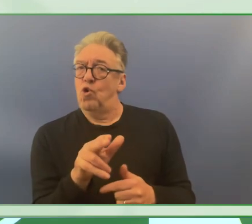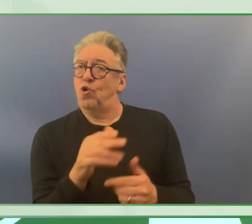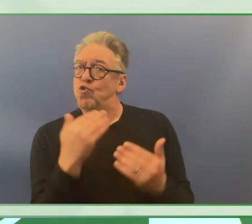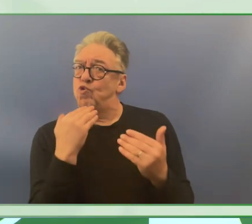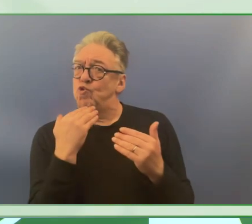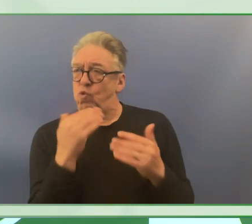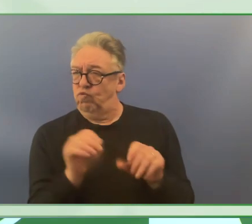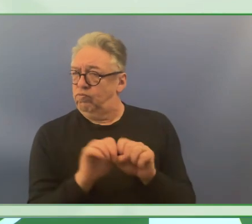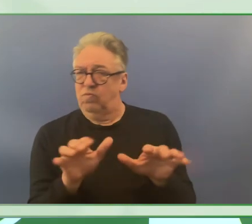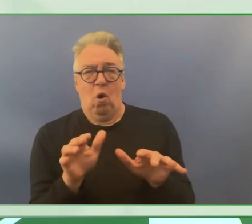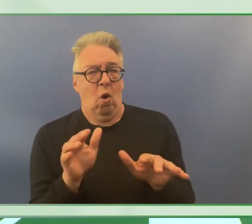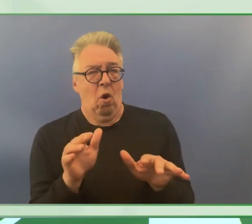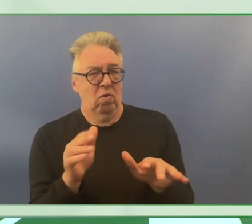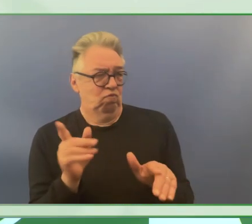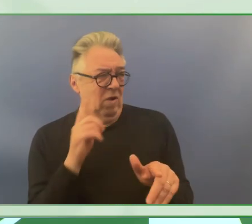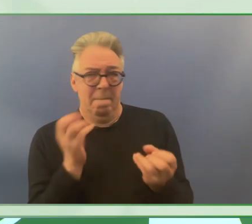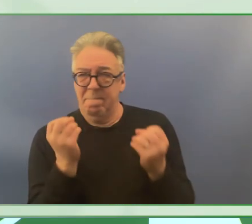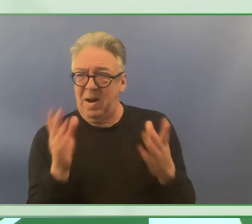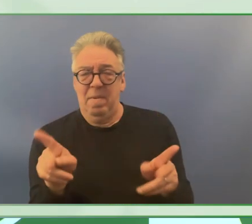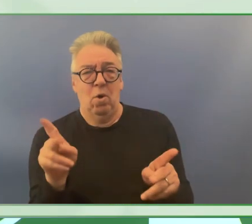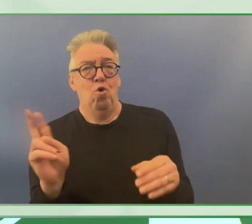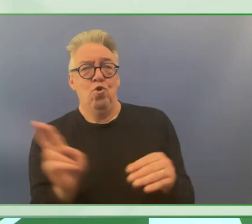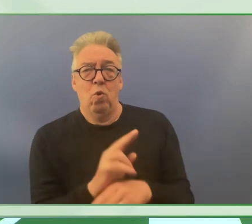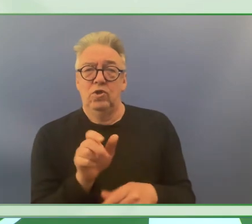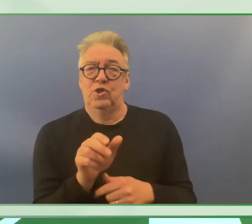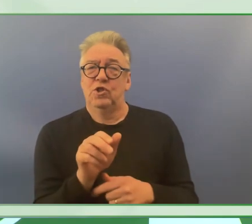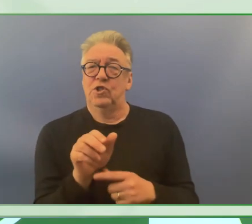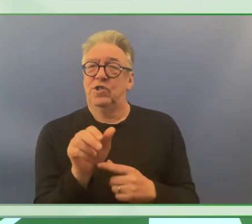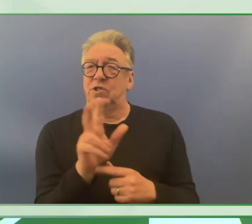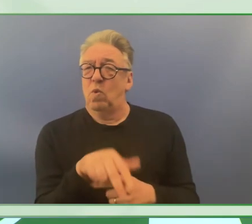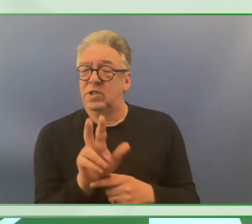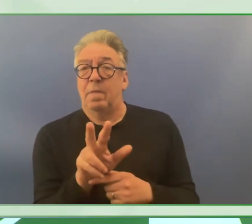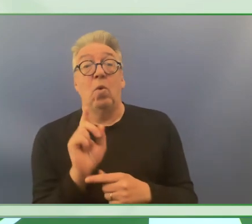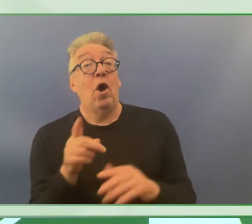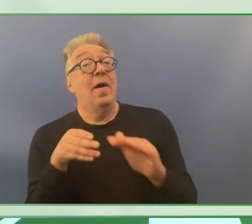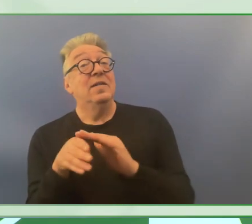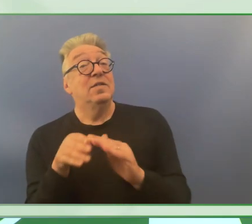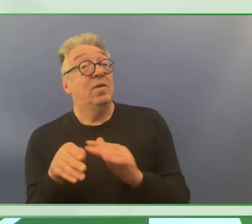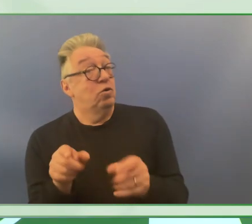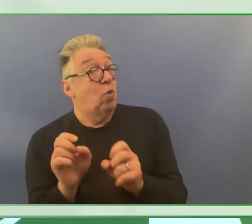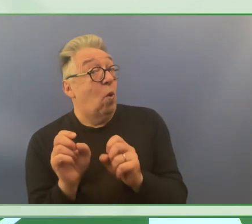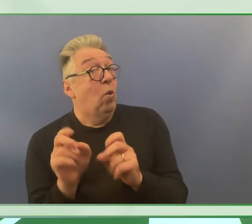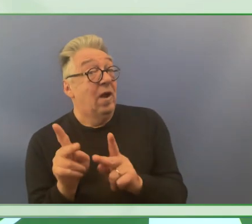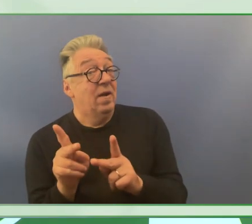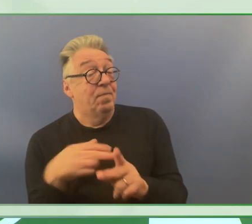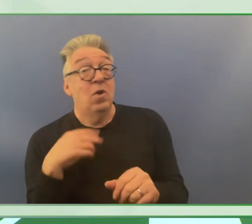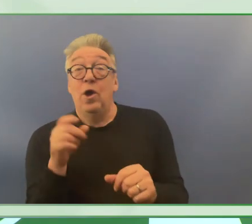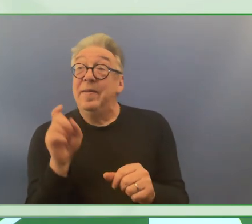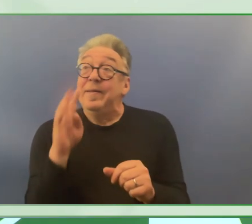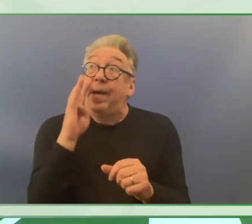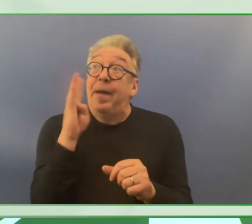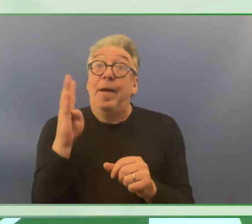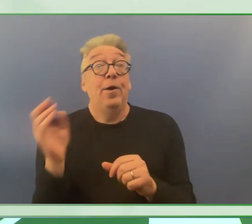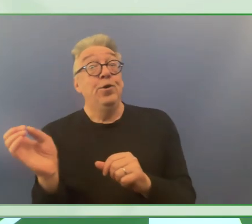everybody knows it and use it. And also in terms of accessibility, it's quite okay. So there was no need to create something new from scratch. Therefore,